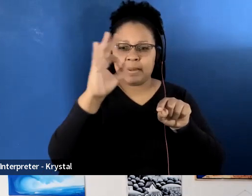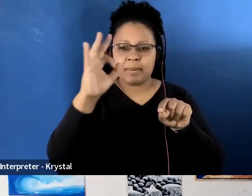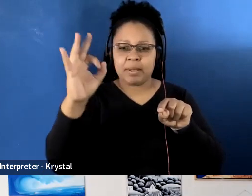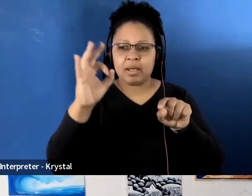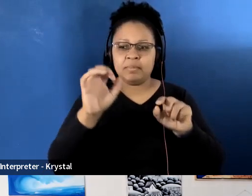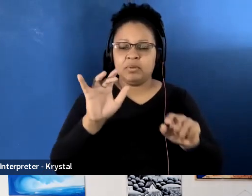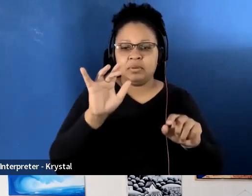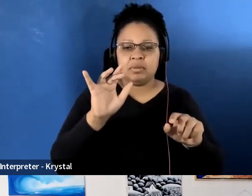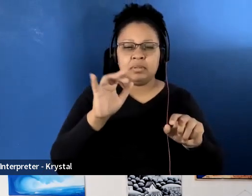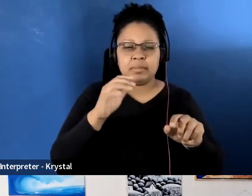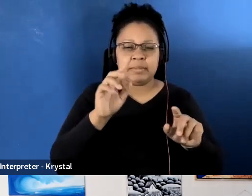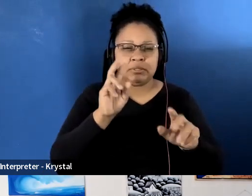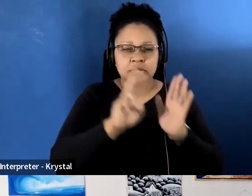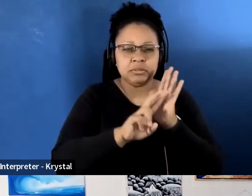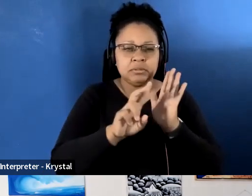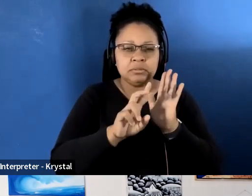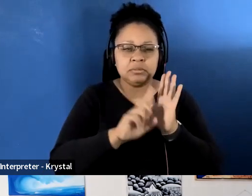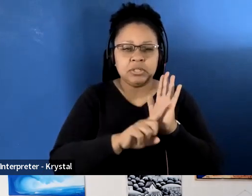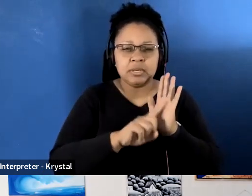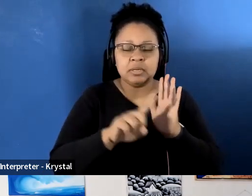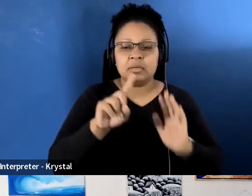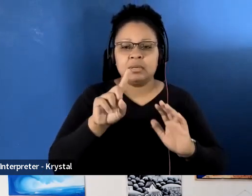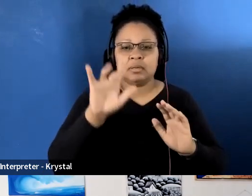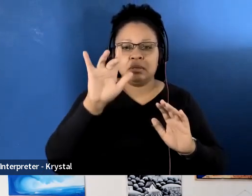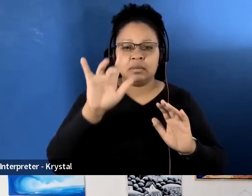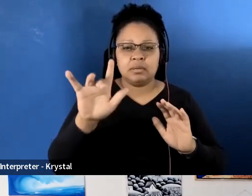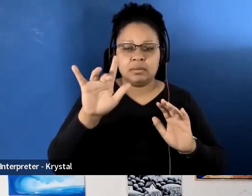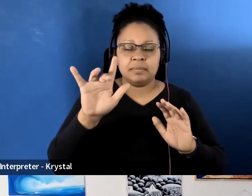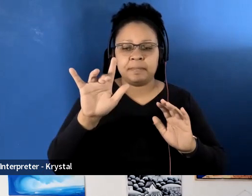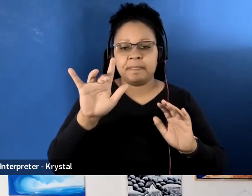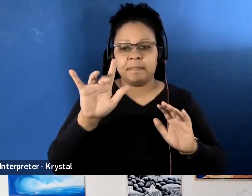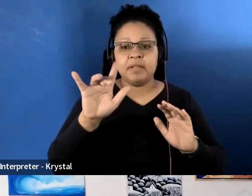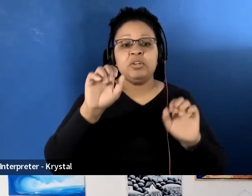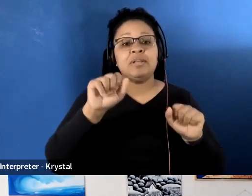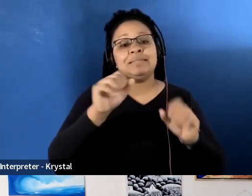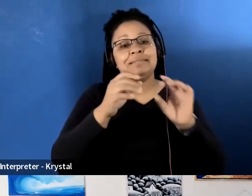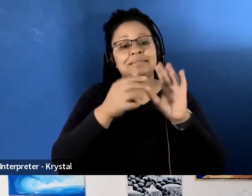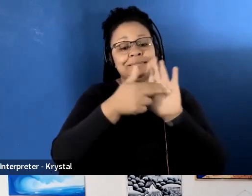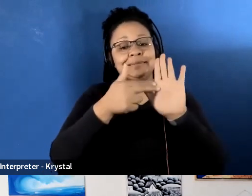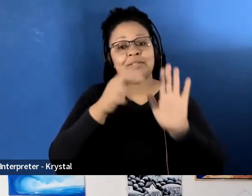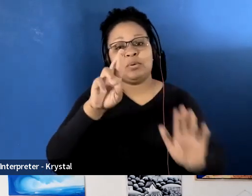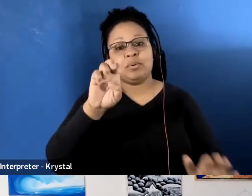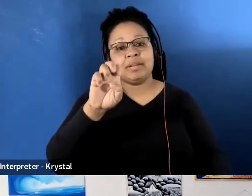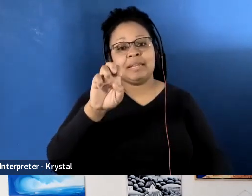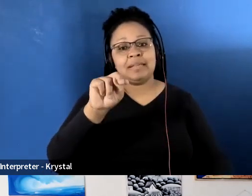whoops, you can go in and rename. I'm just going to